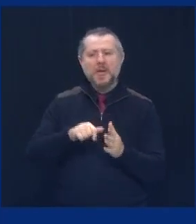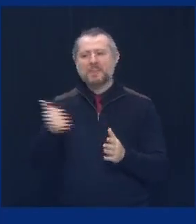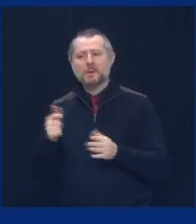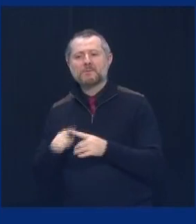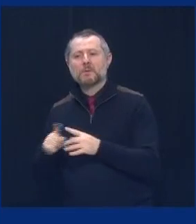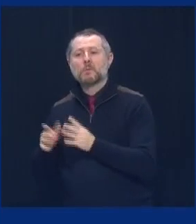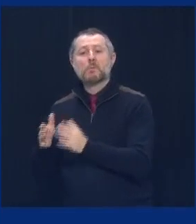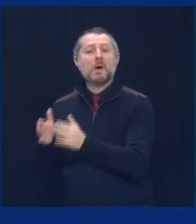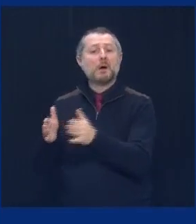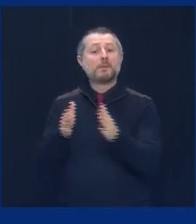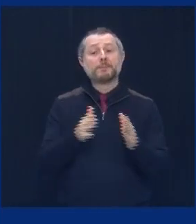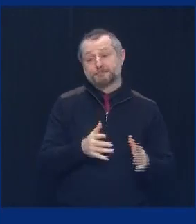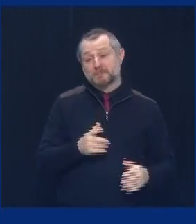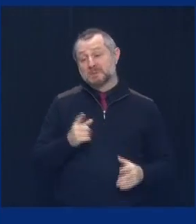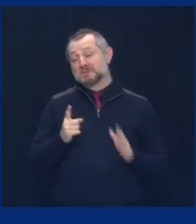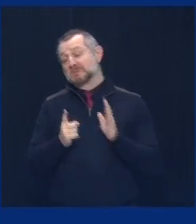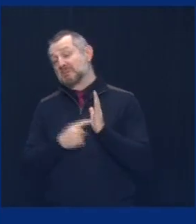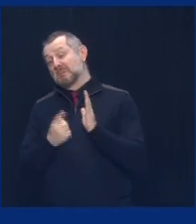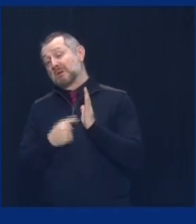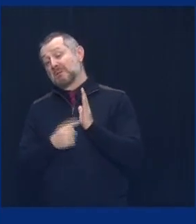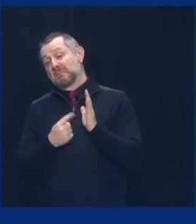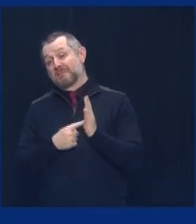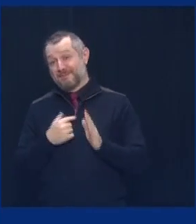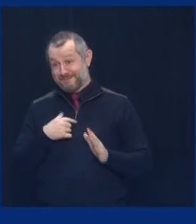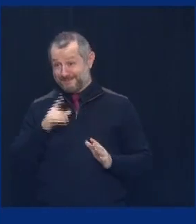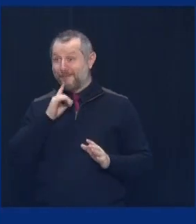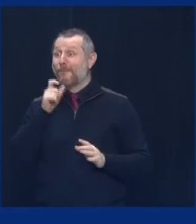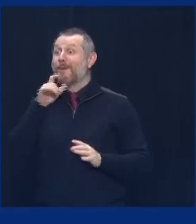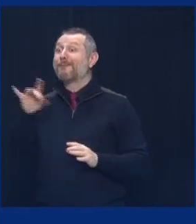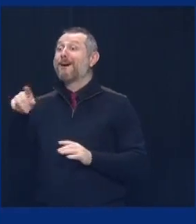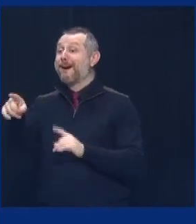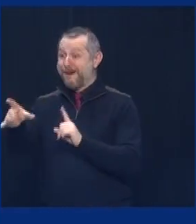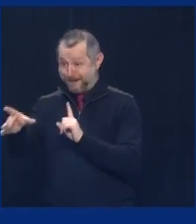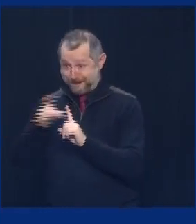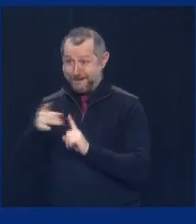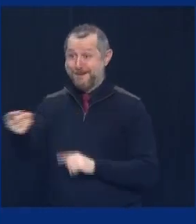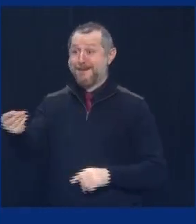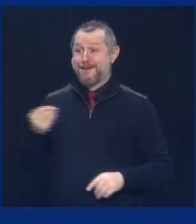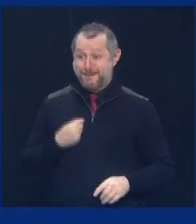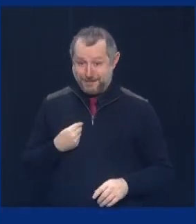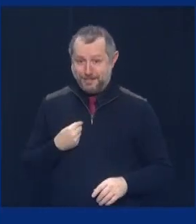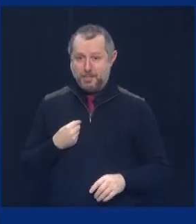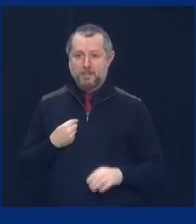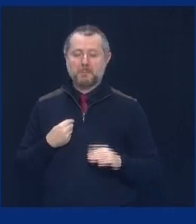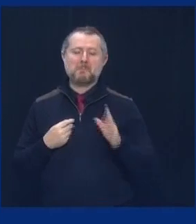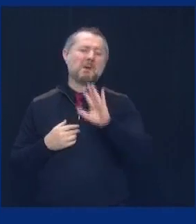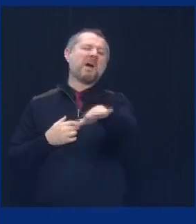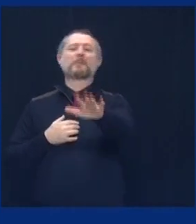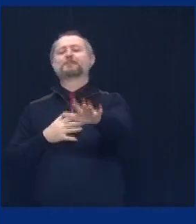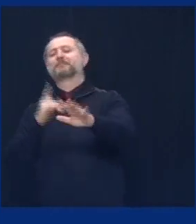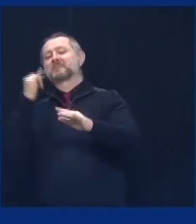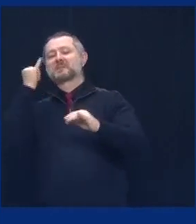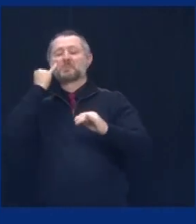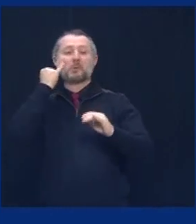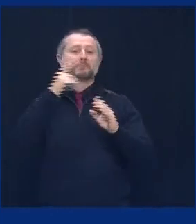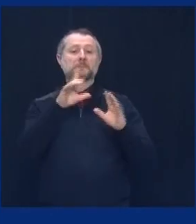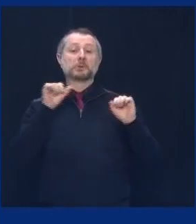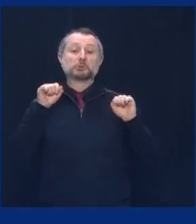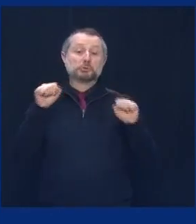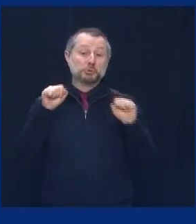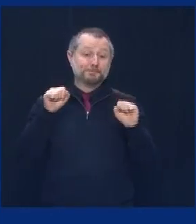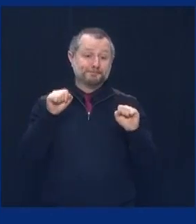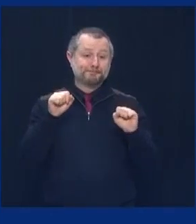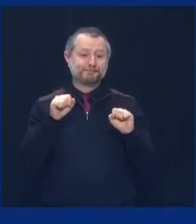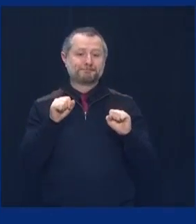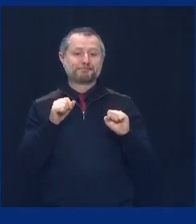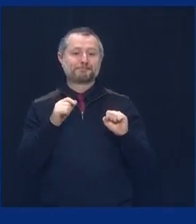sometimes they find the infected person, right? They get someone from a gym who's infected. They then go through the list of